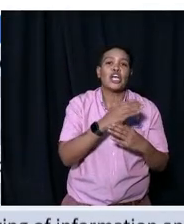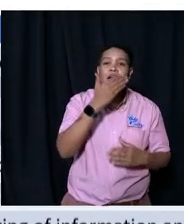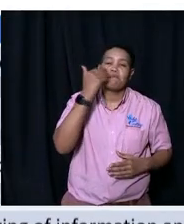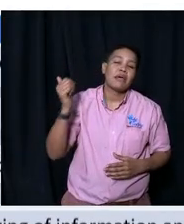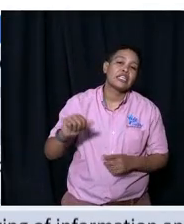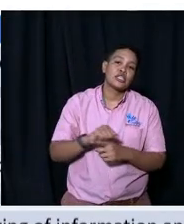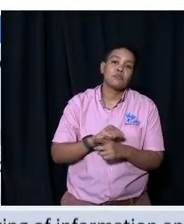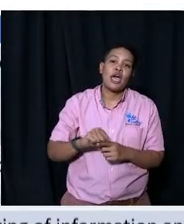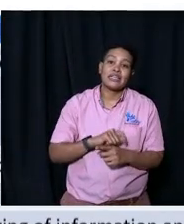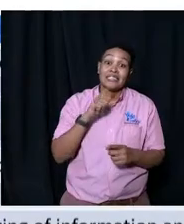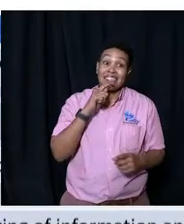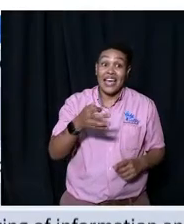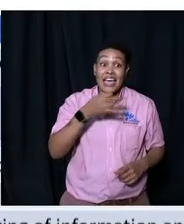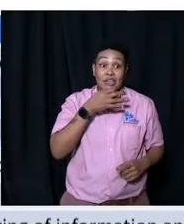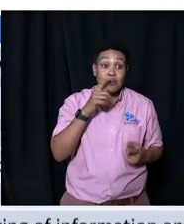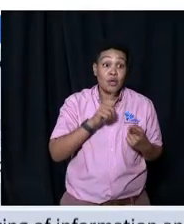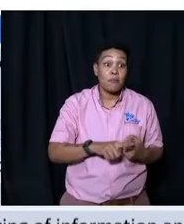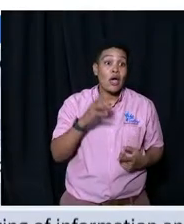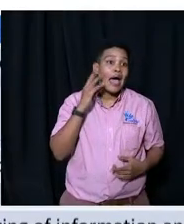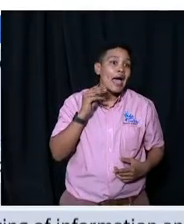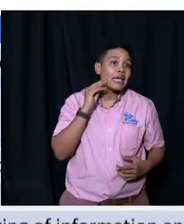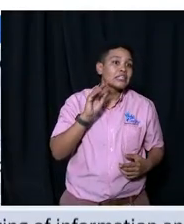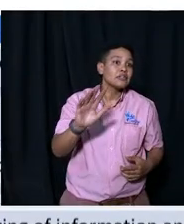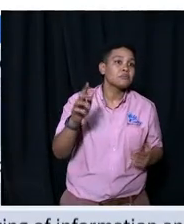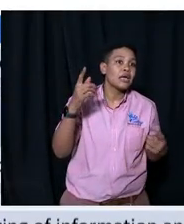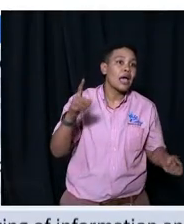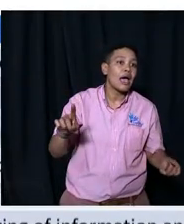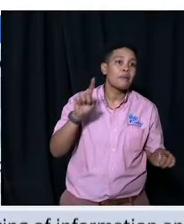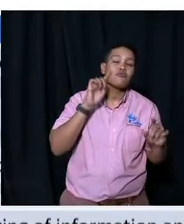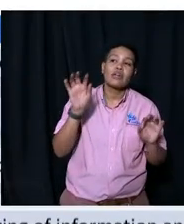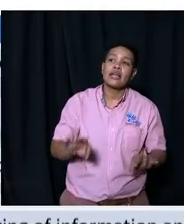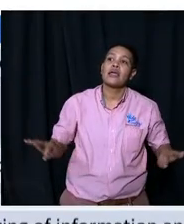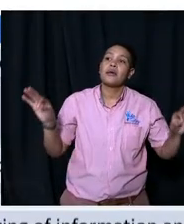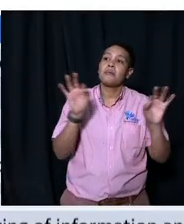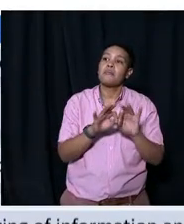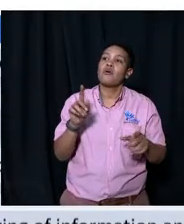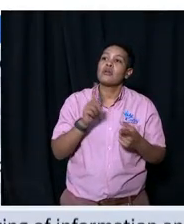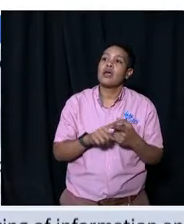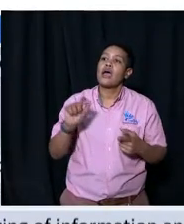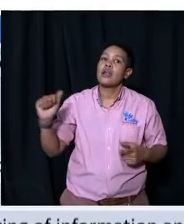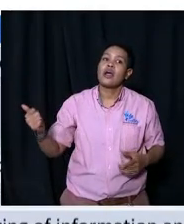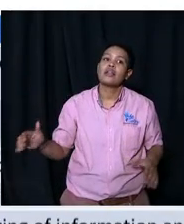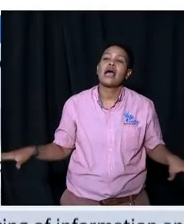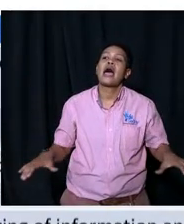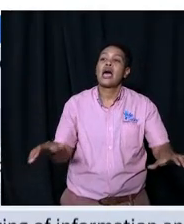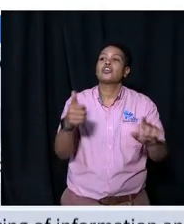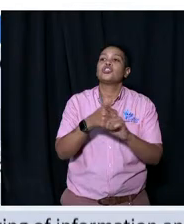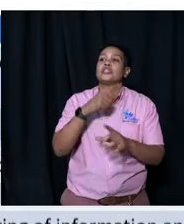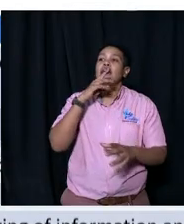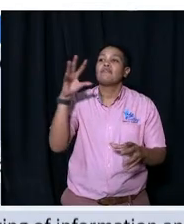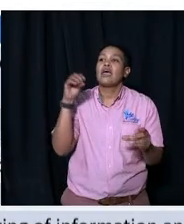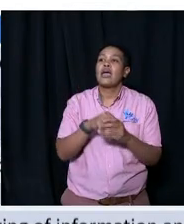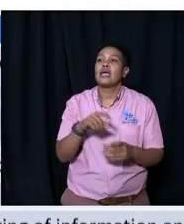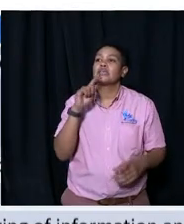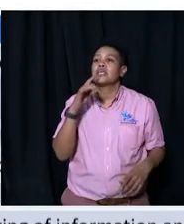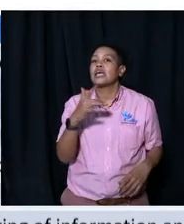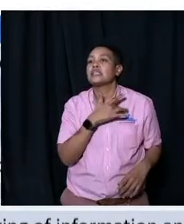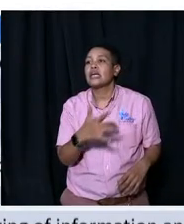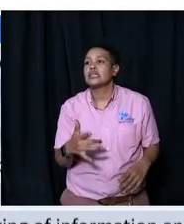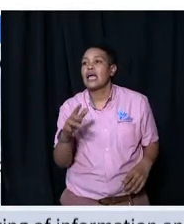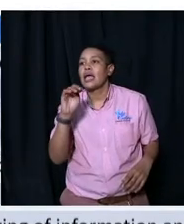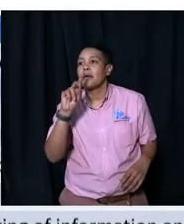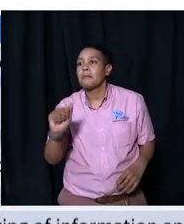practices, expertise, and experiences. Very important. Another action would be to engage and sensitize the